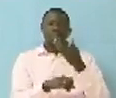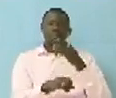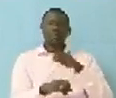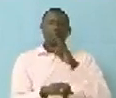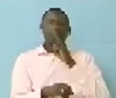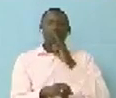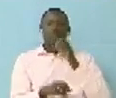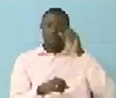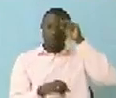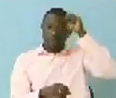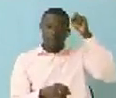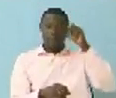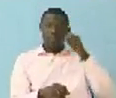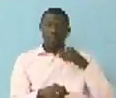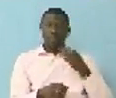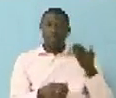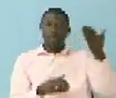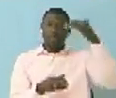president. And we